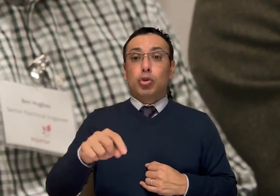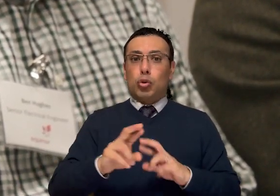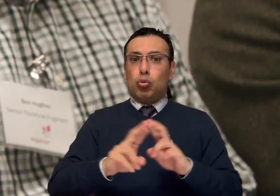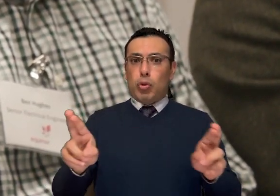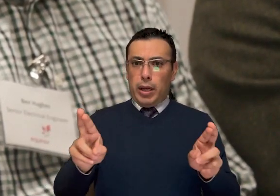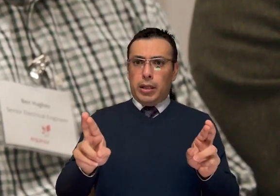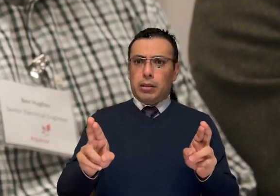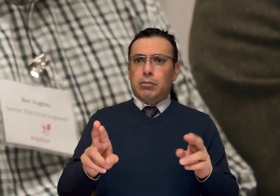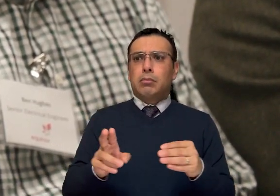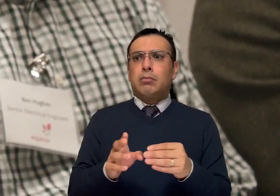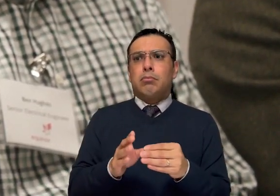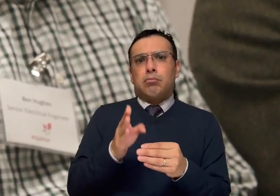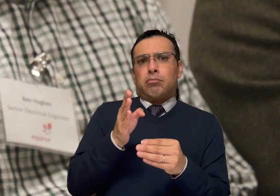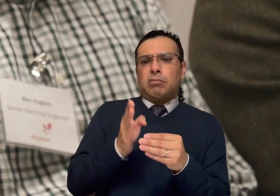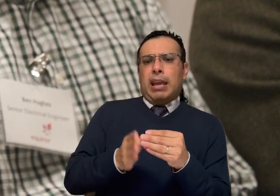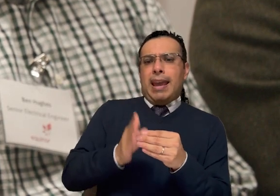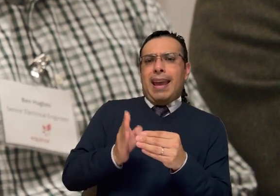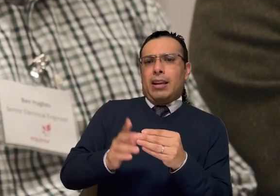shortly thereafter.